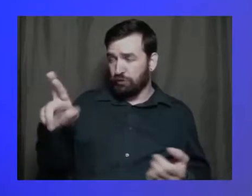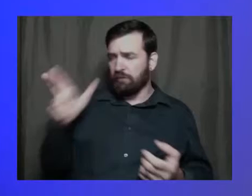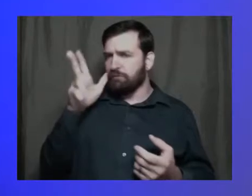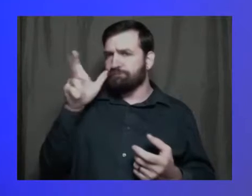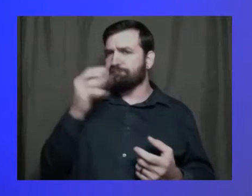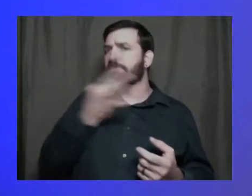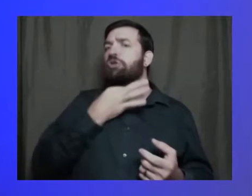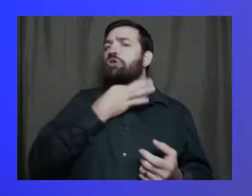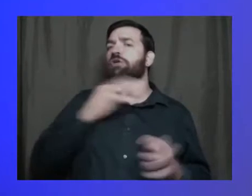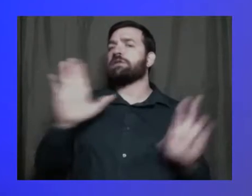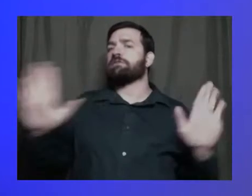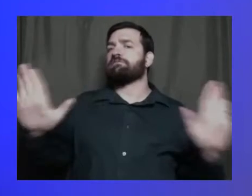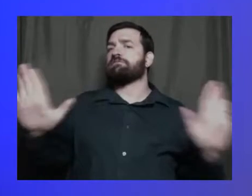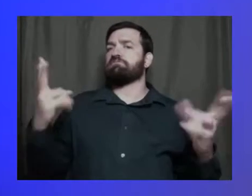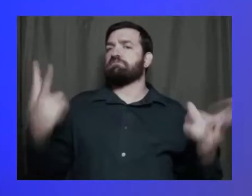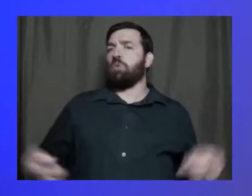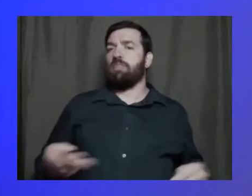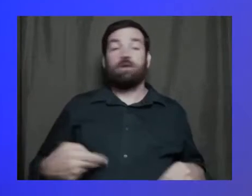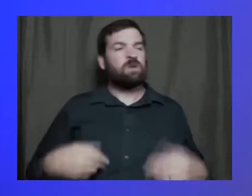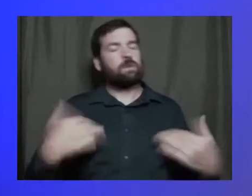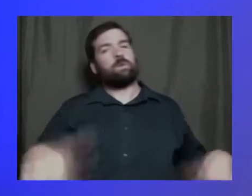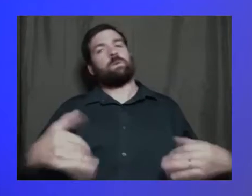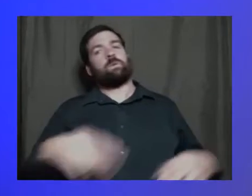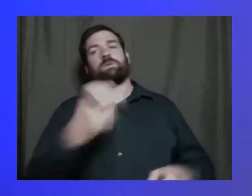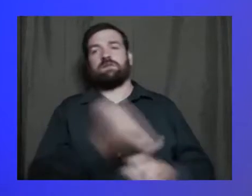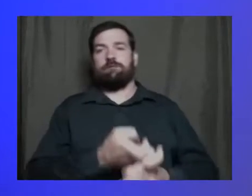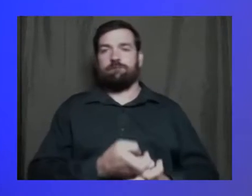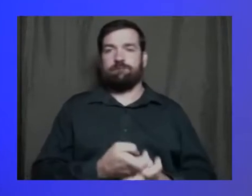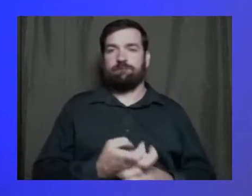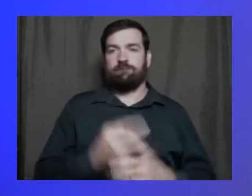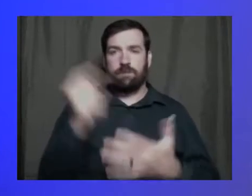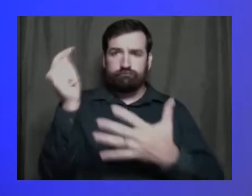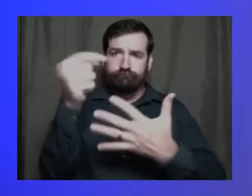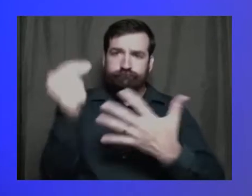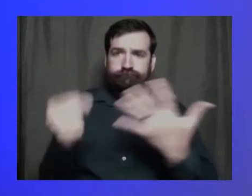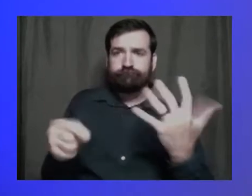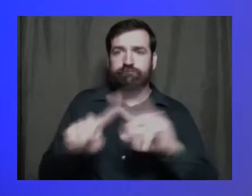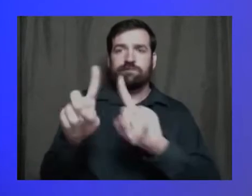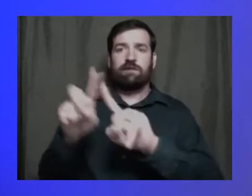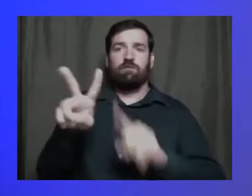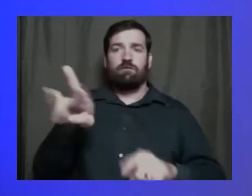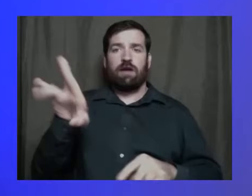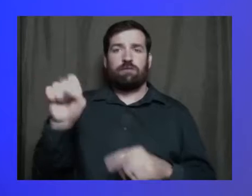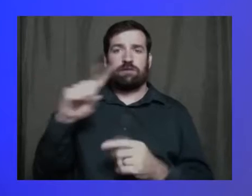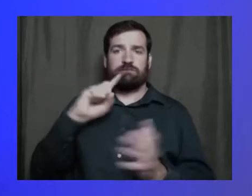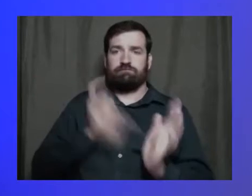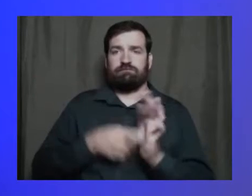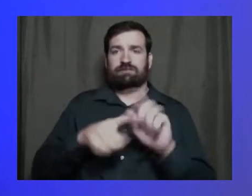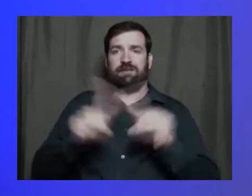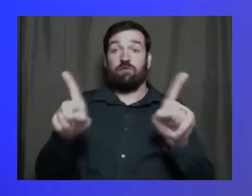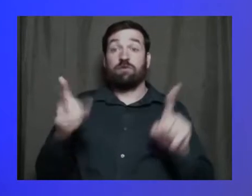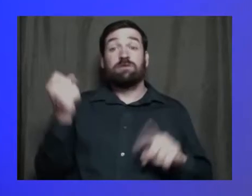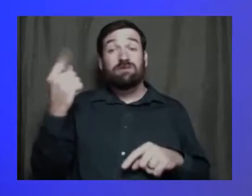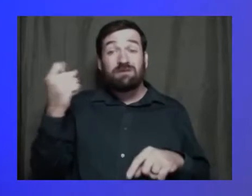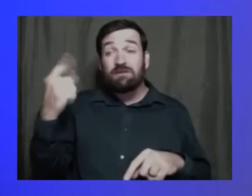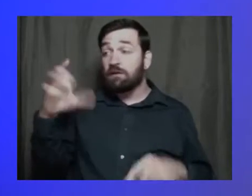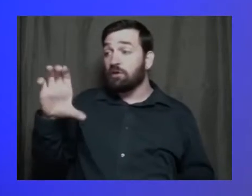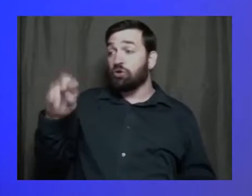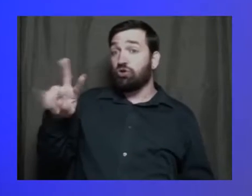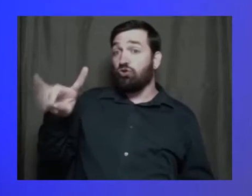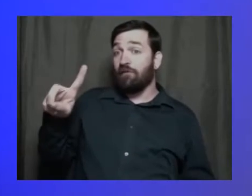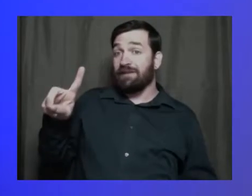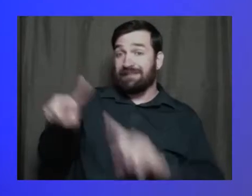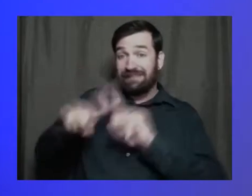it is very difficult to tell the difference between all of these viruses. The one thing that seems to set COVID apart is the loss